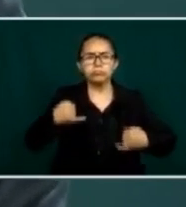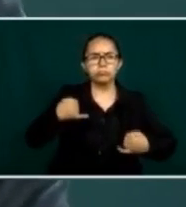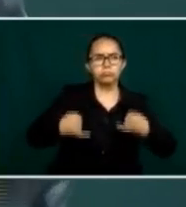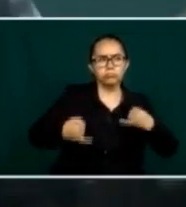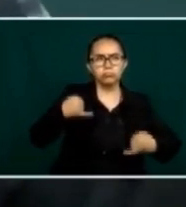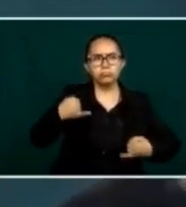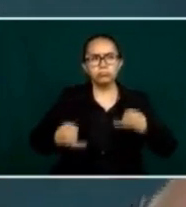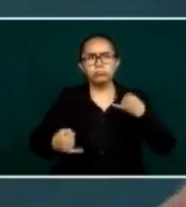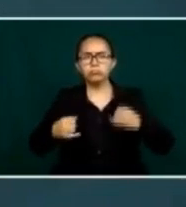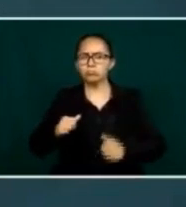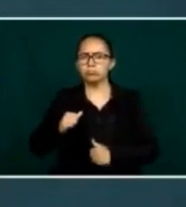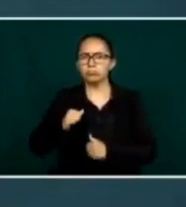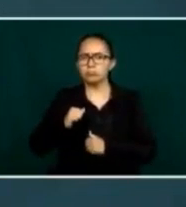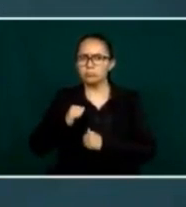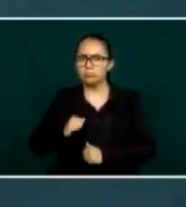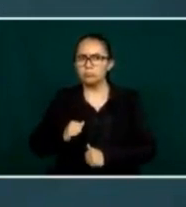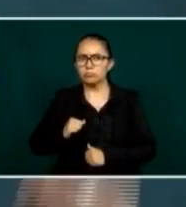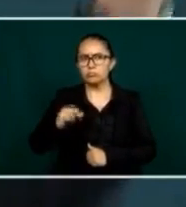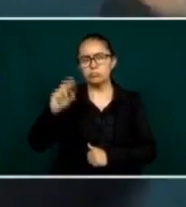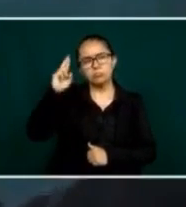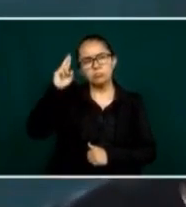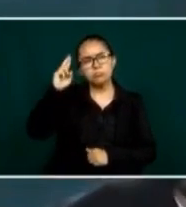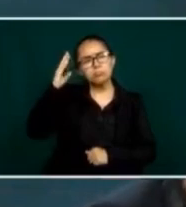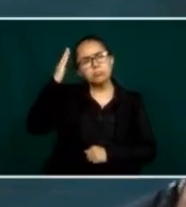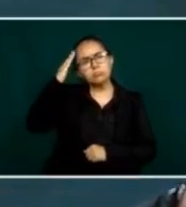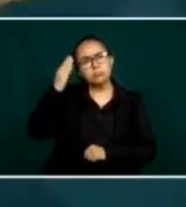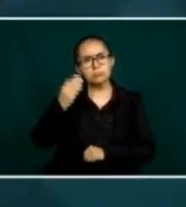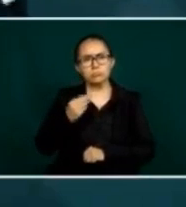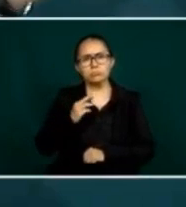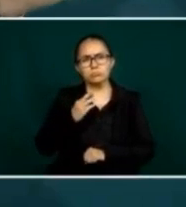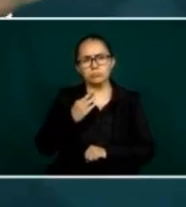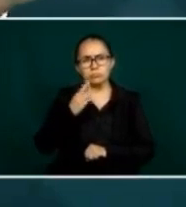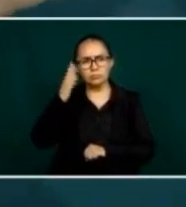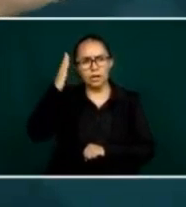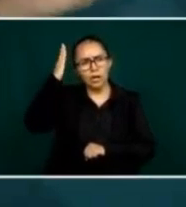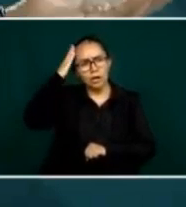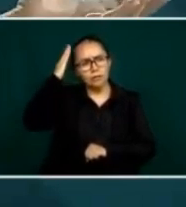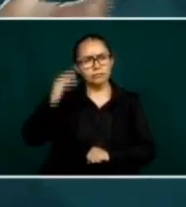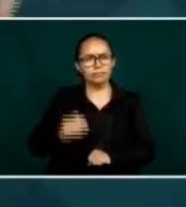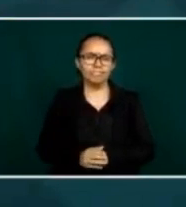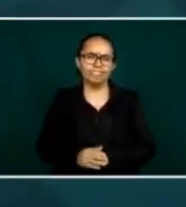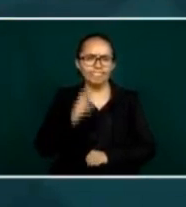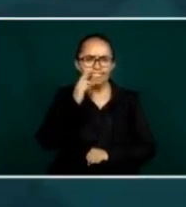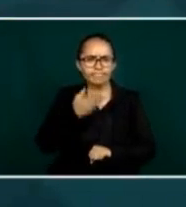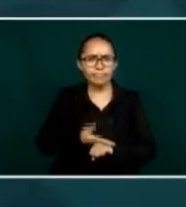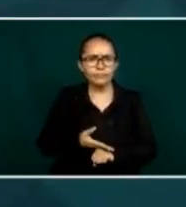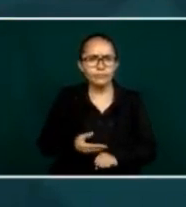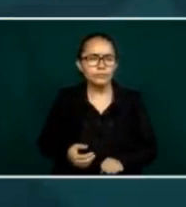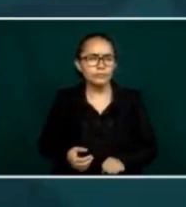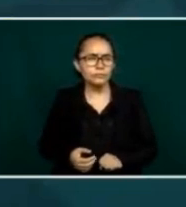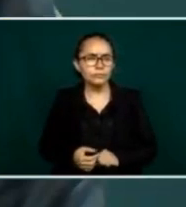judges, authorities. There's lots of